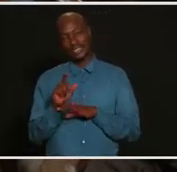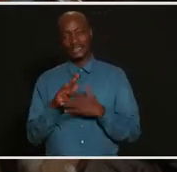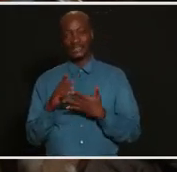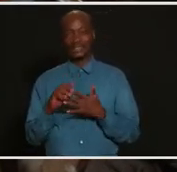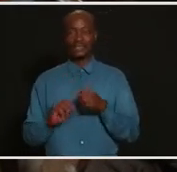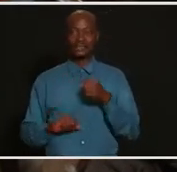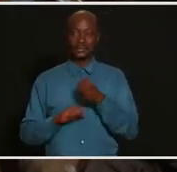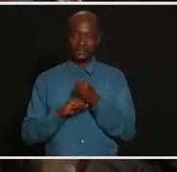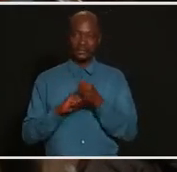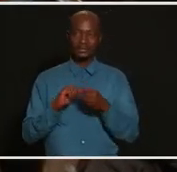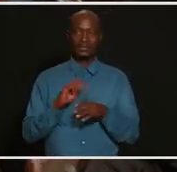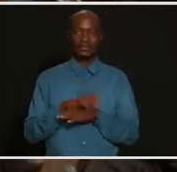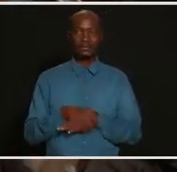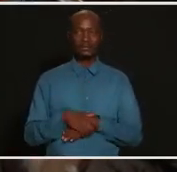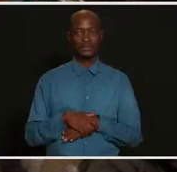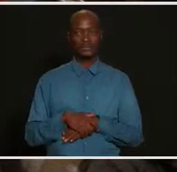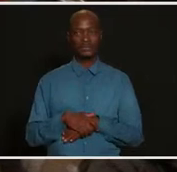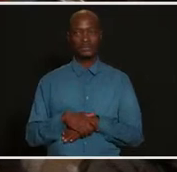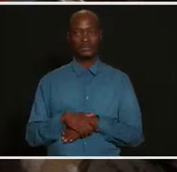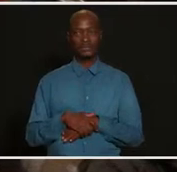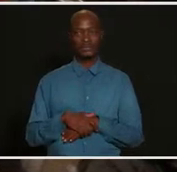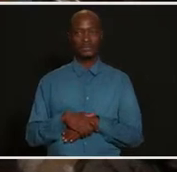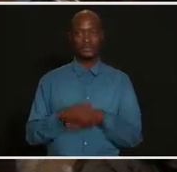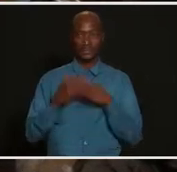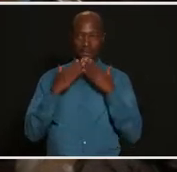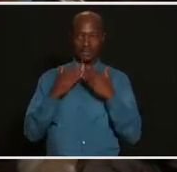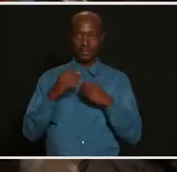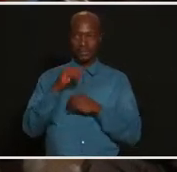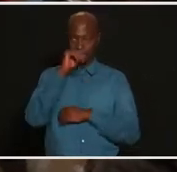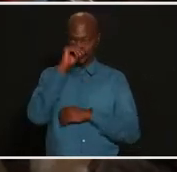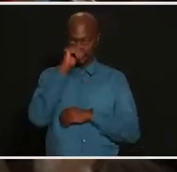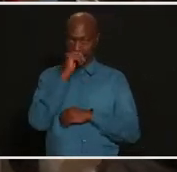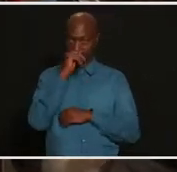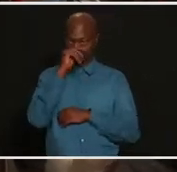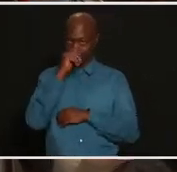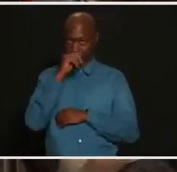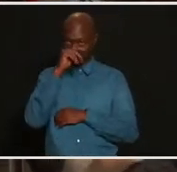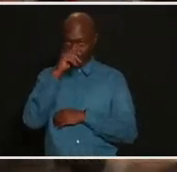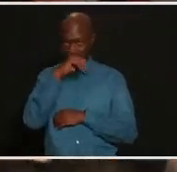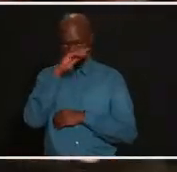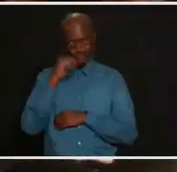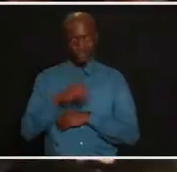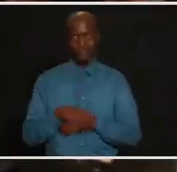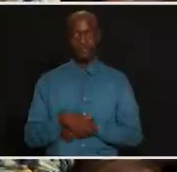the Bella thank you thank you